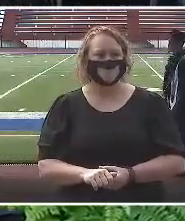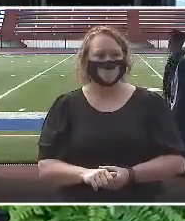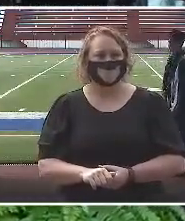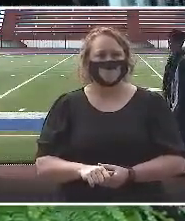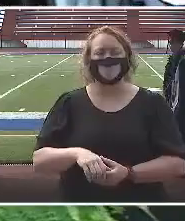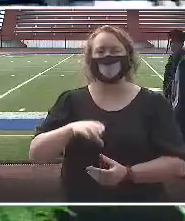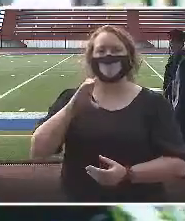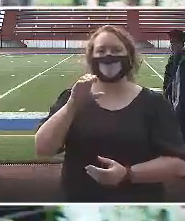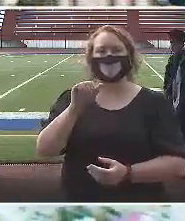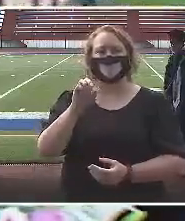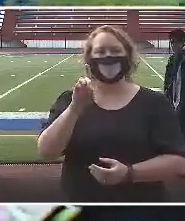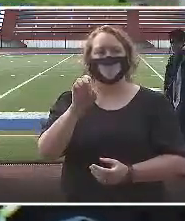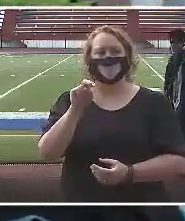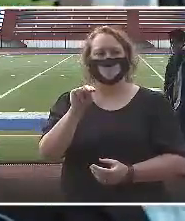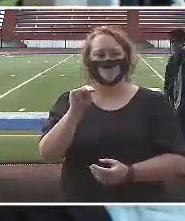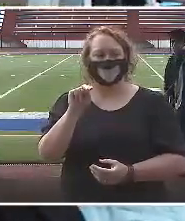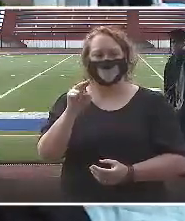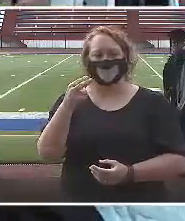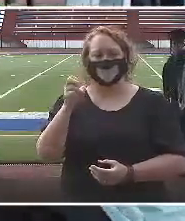Caden Howell.